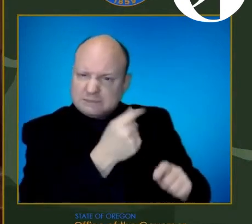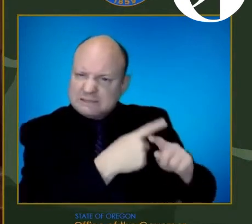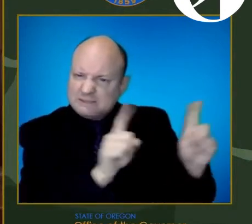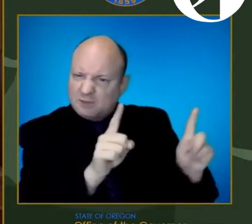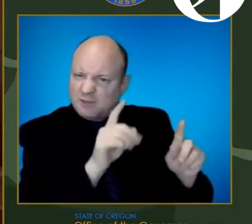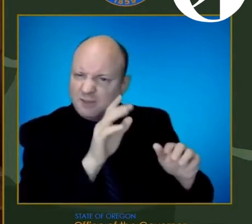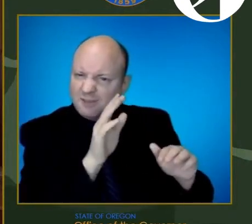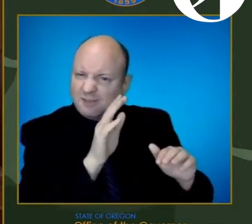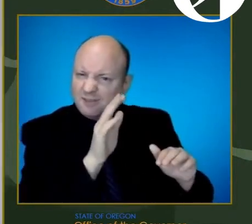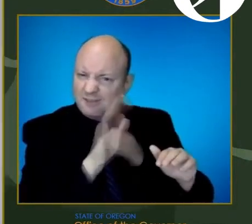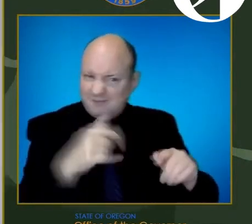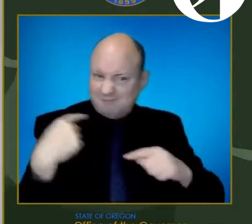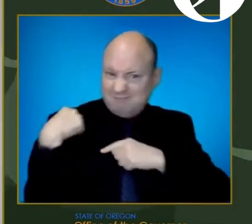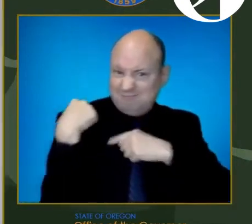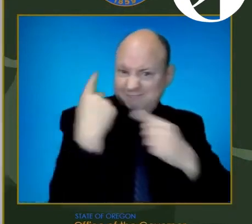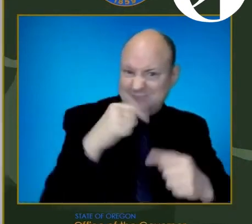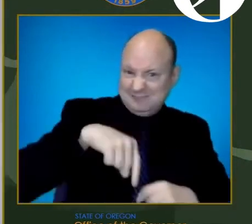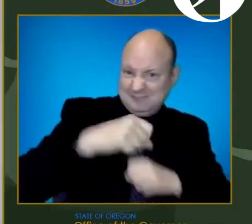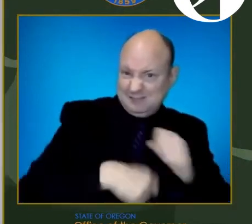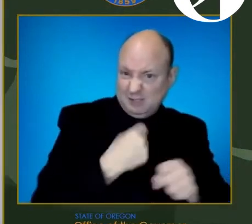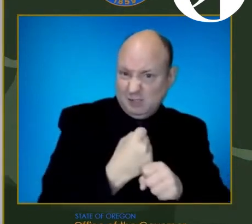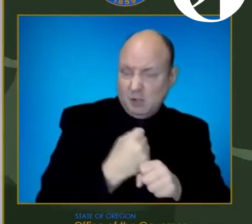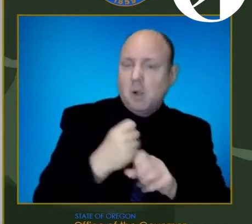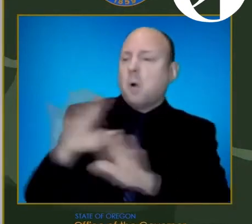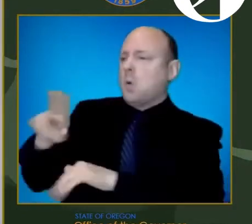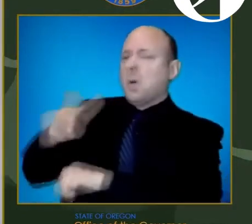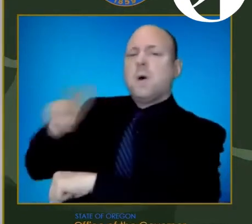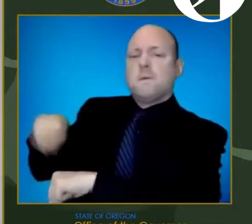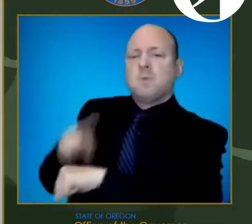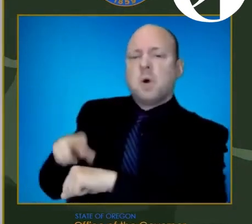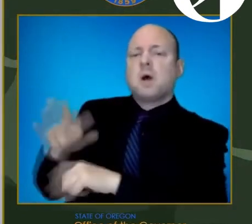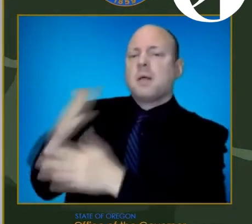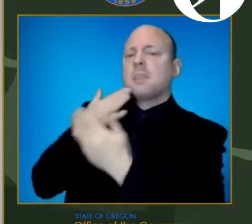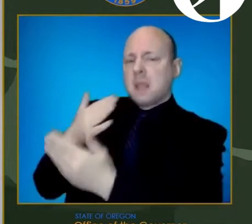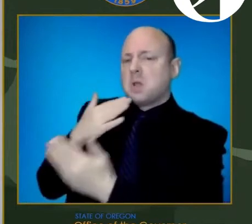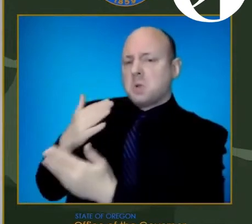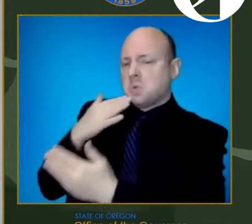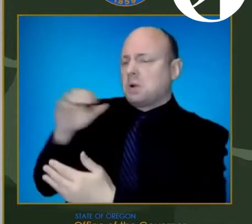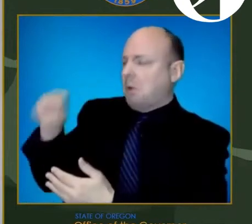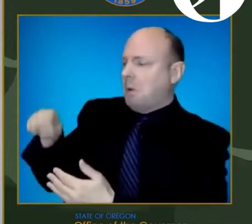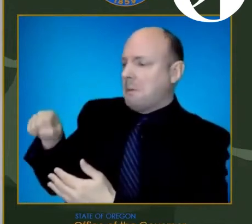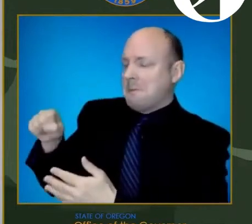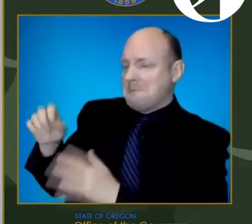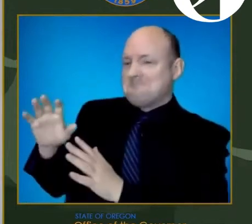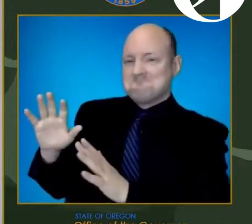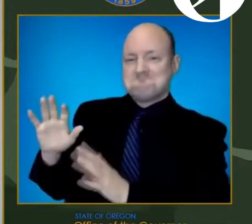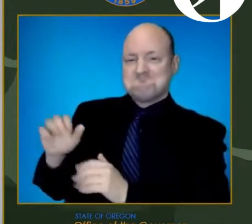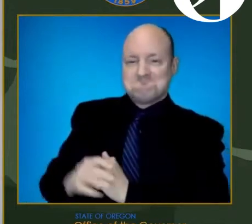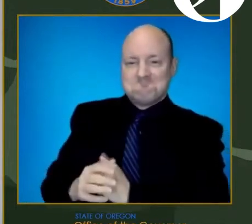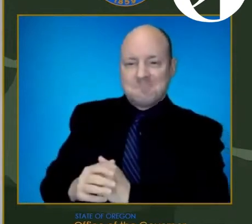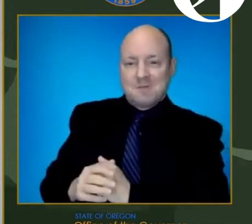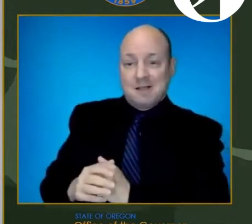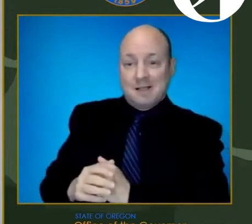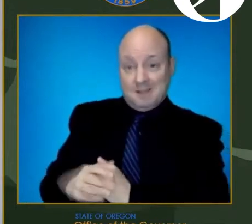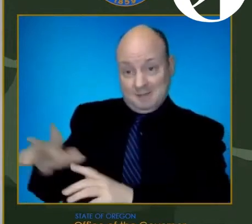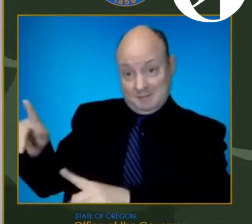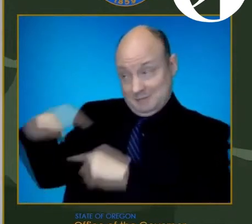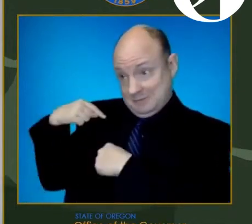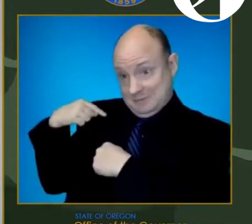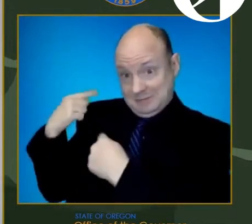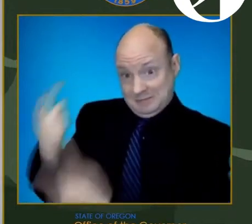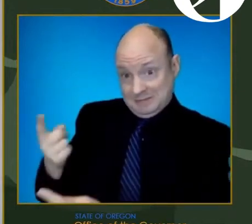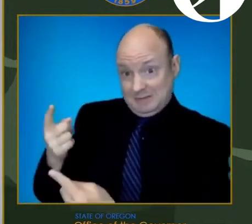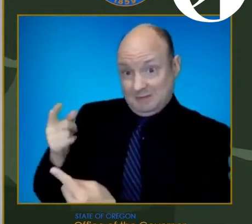the last year. Of course, and thank you so much for having me. Yeah, it's been a strange year, I